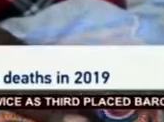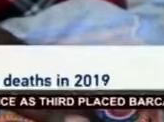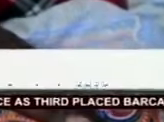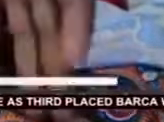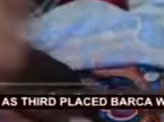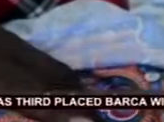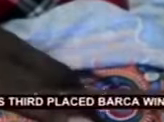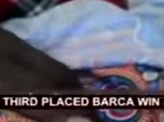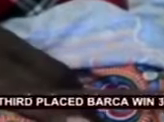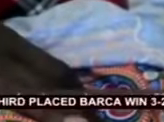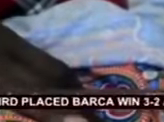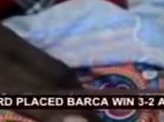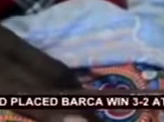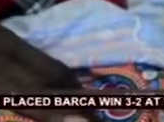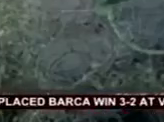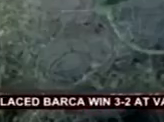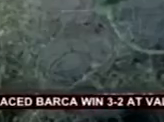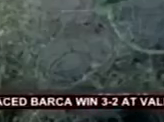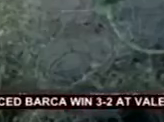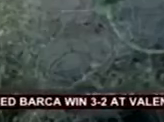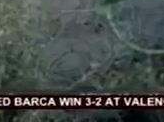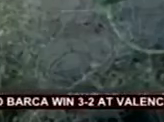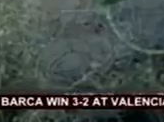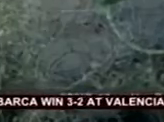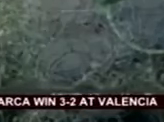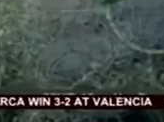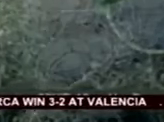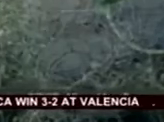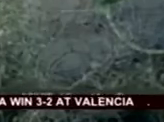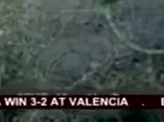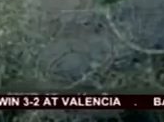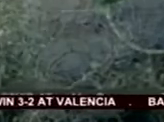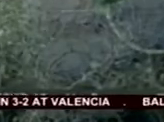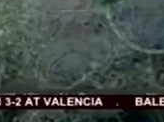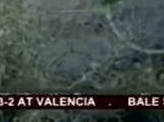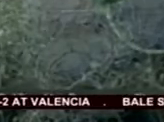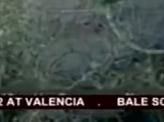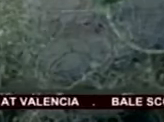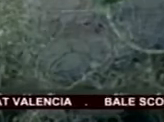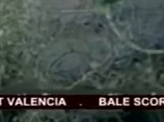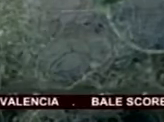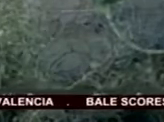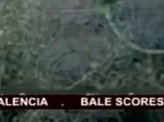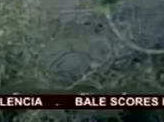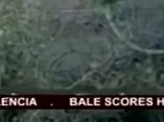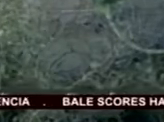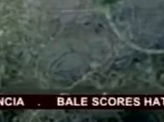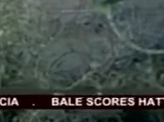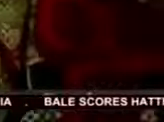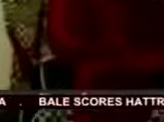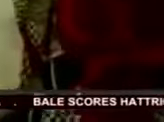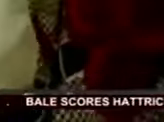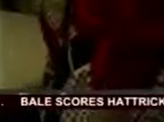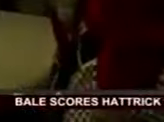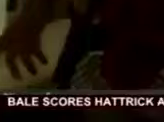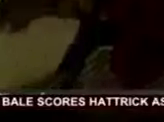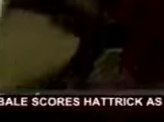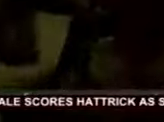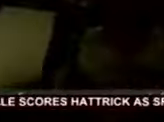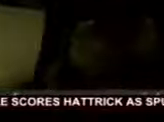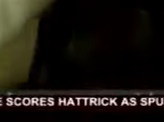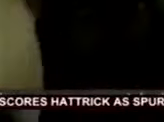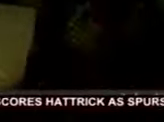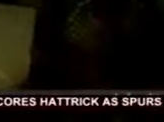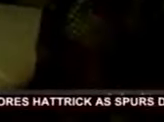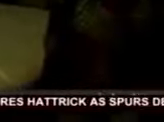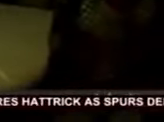findu bankolto kata kol keta nyawanya ka susula courant wala kaje courant nyin kele bare scienting lonnal